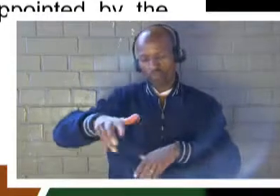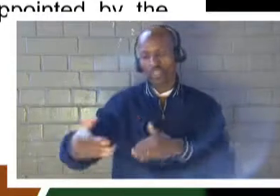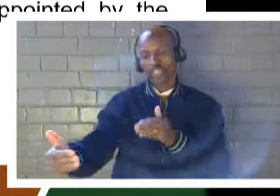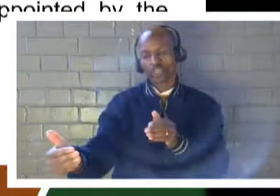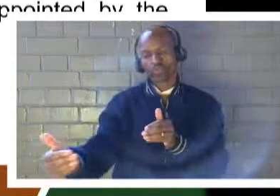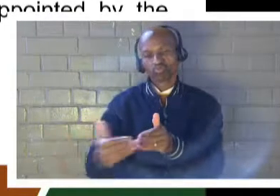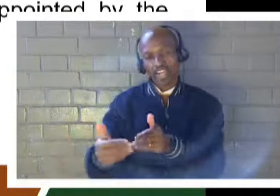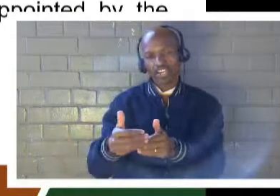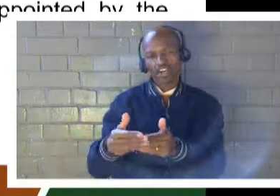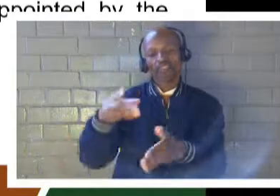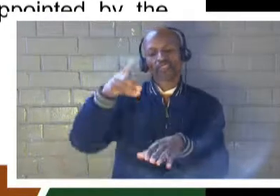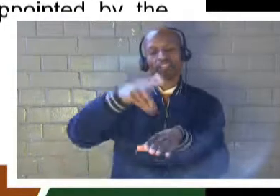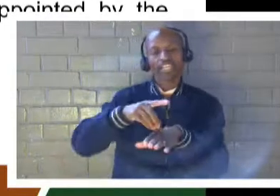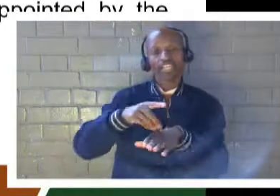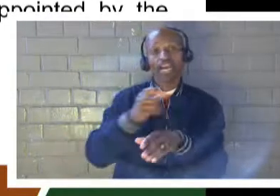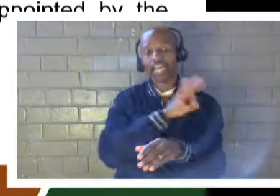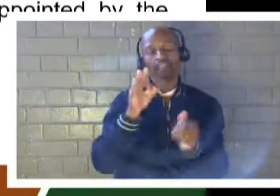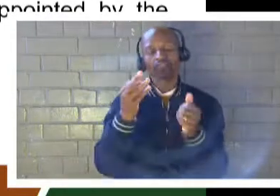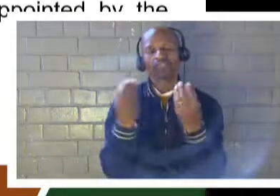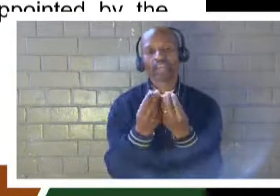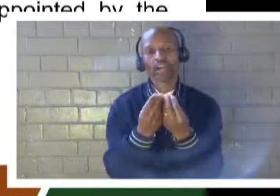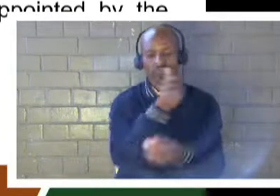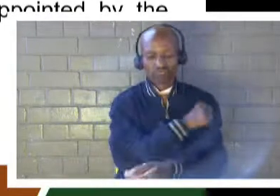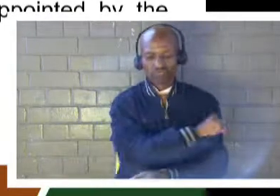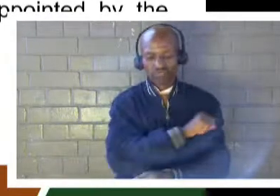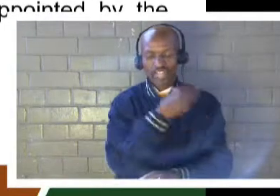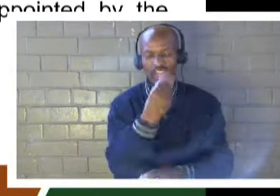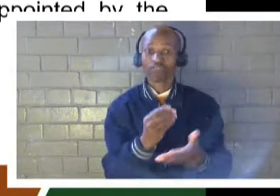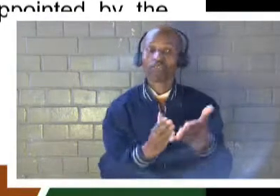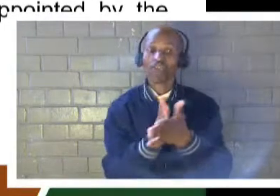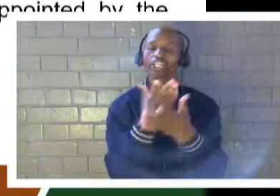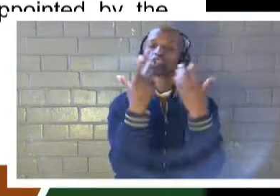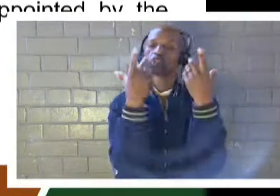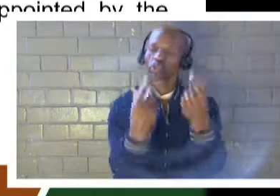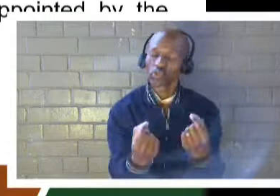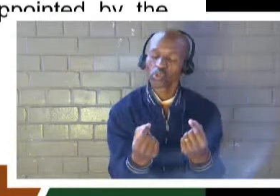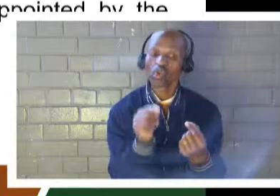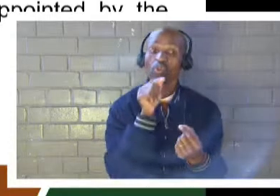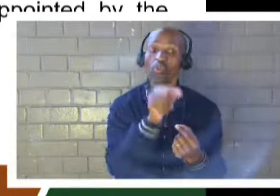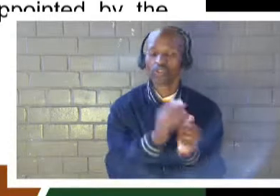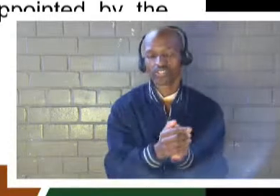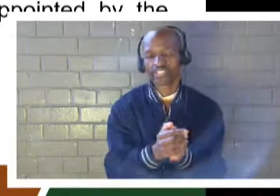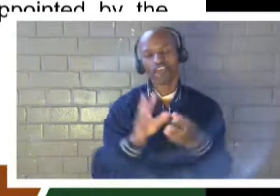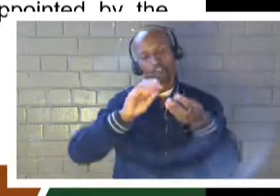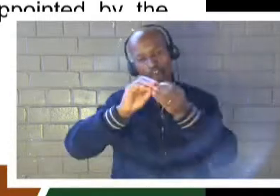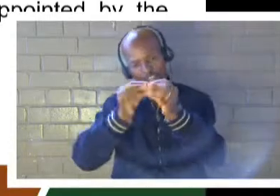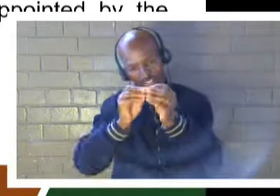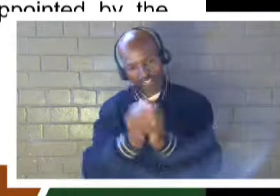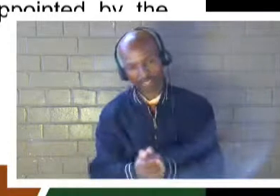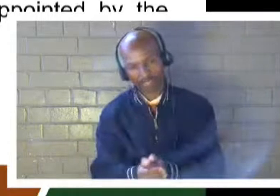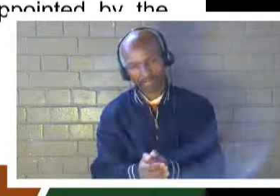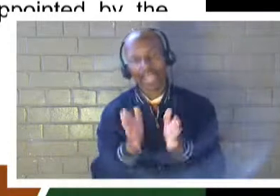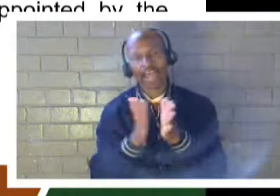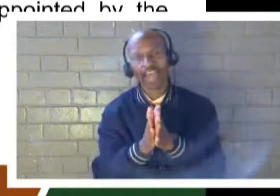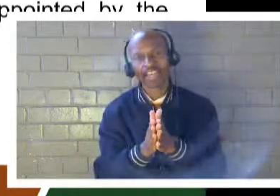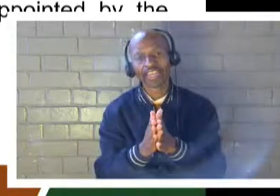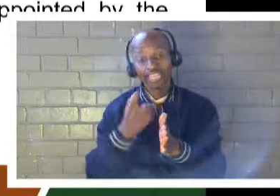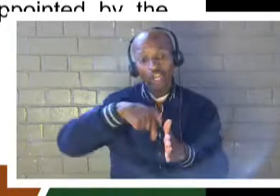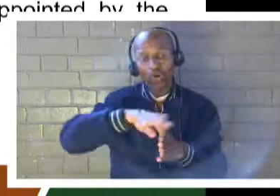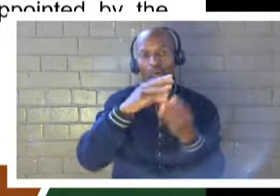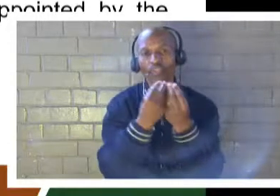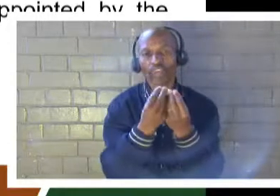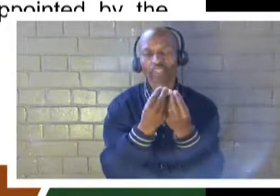data regarding whether the hospitals have the capacity to do minor maintenance and repairs. And in order